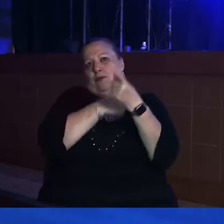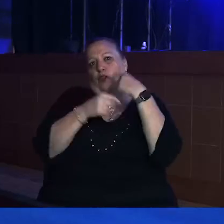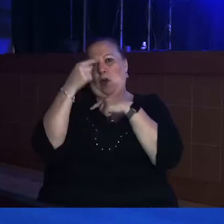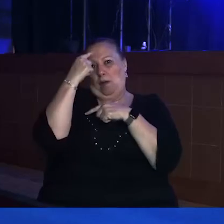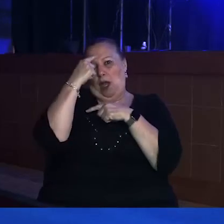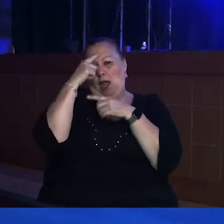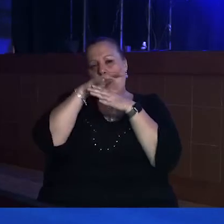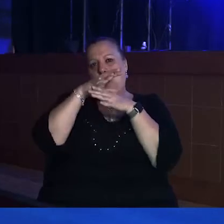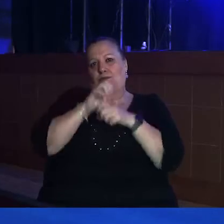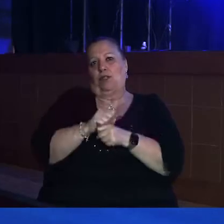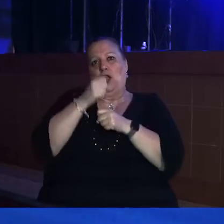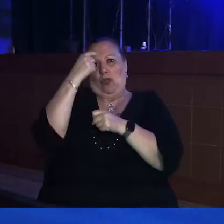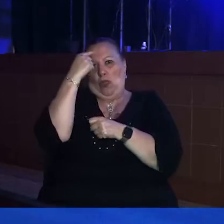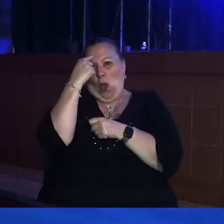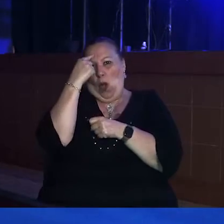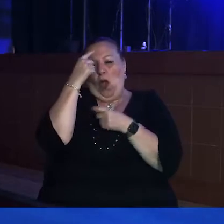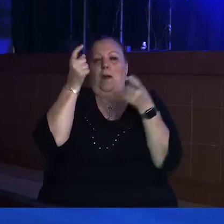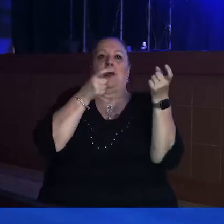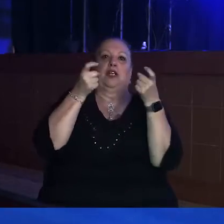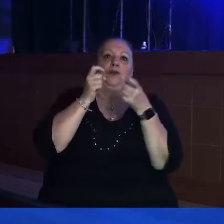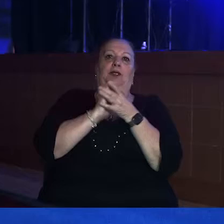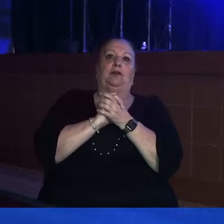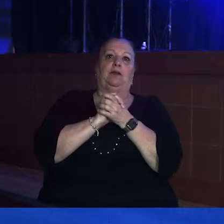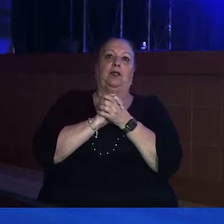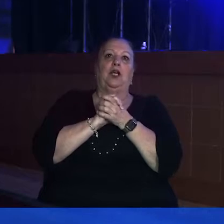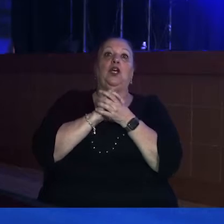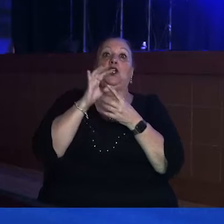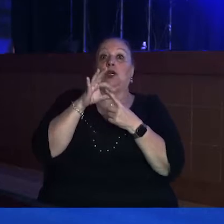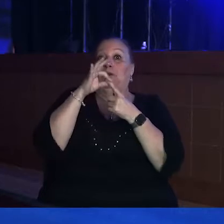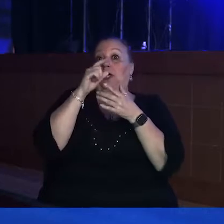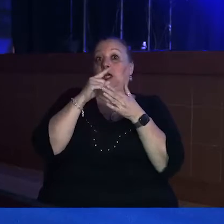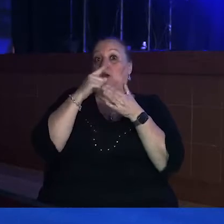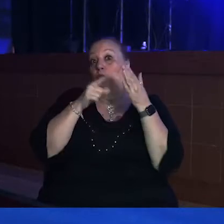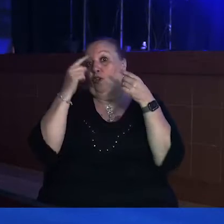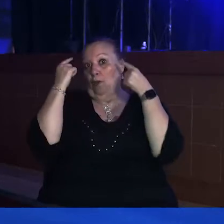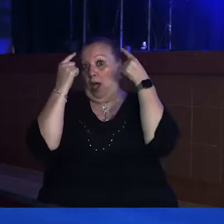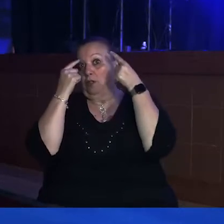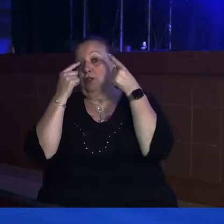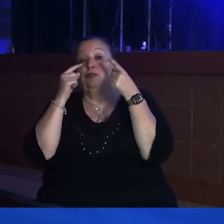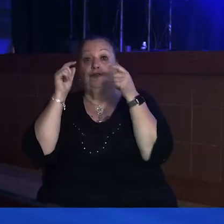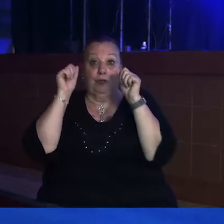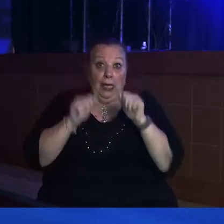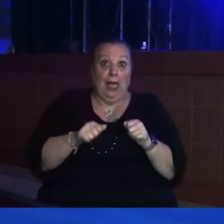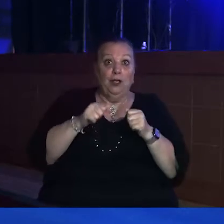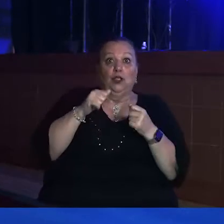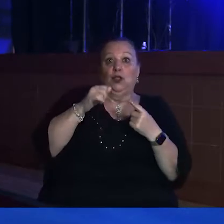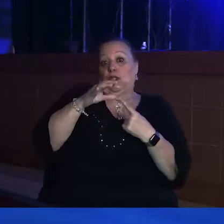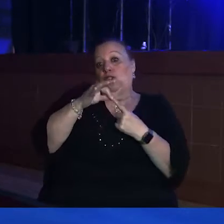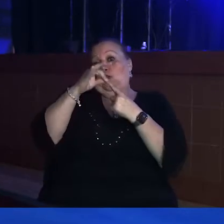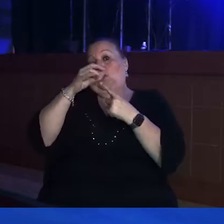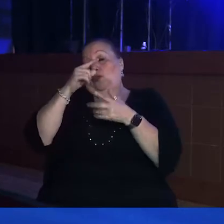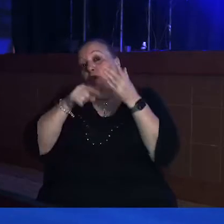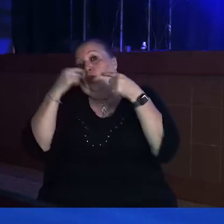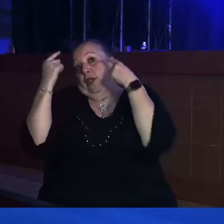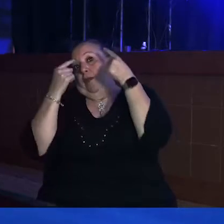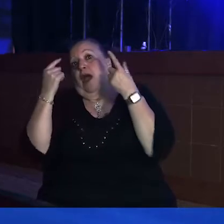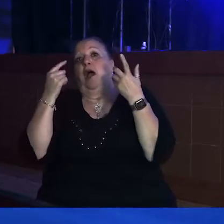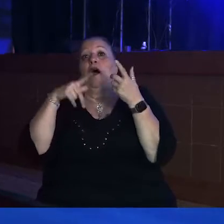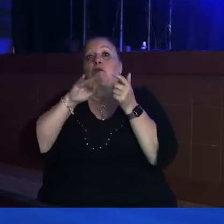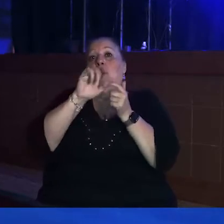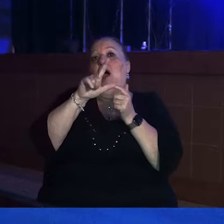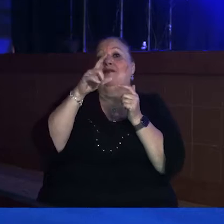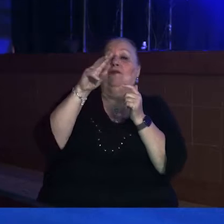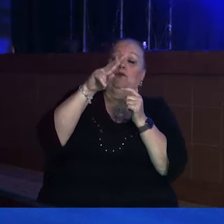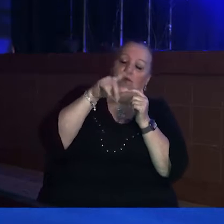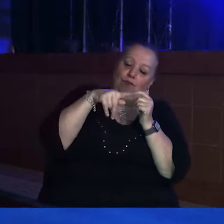thought management. You can pick what you ponder. You really can. You can choose what you think about. Proverbs chapter 4, verse 23 says,